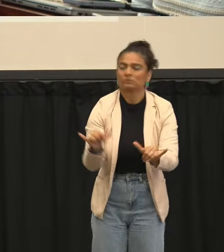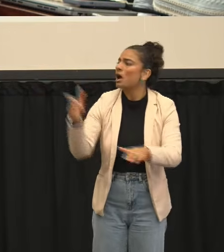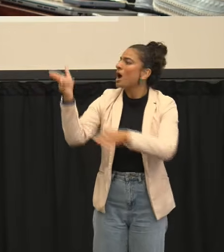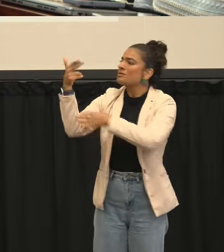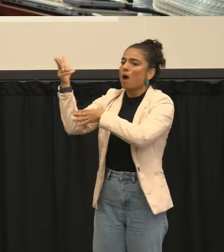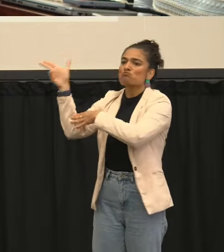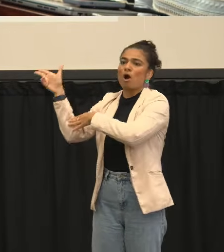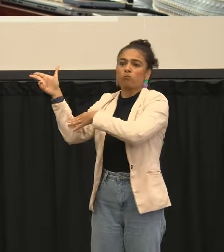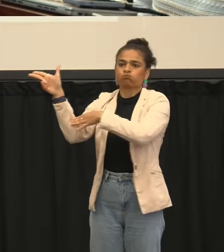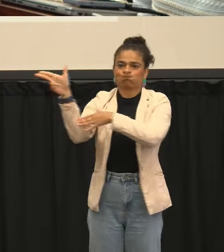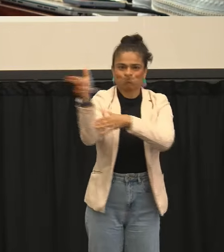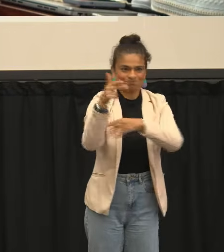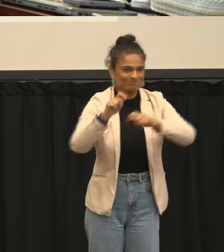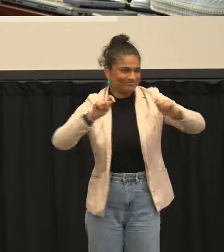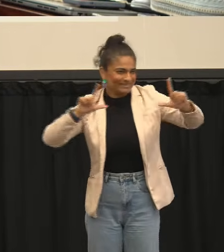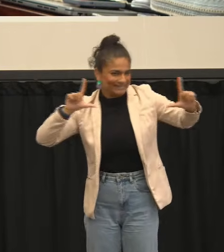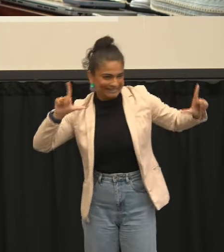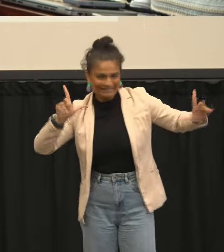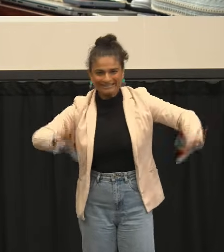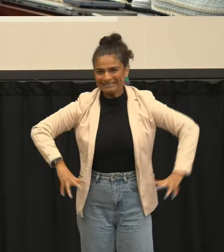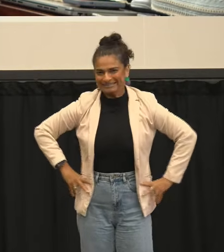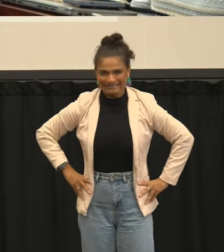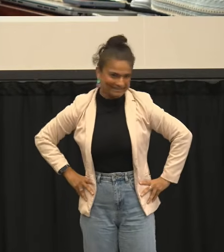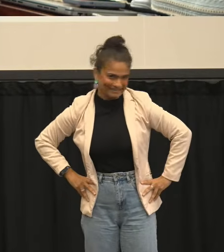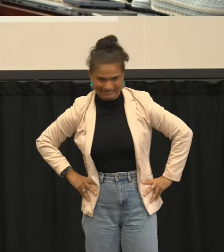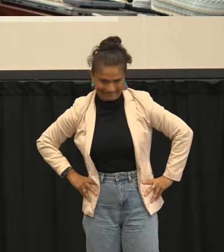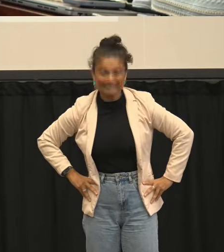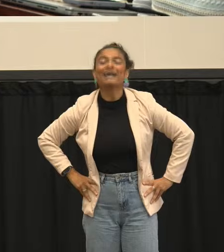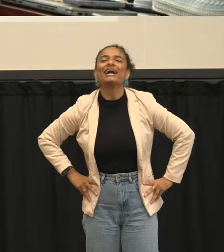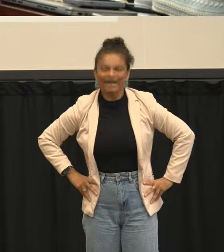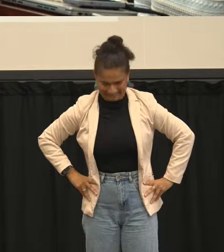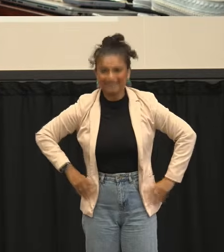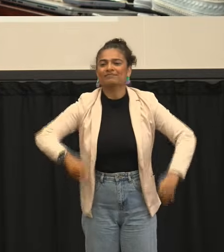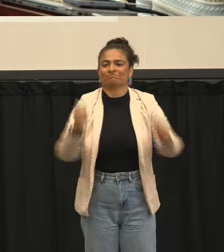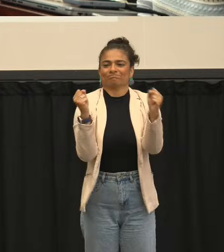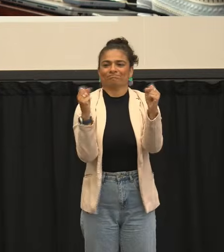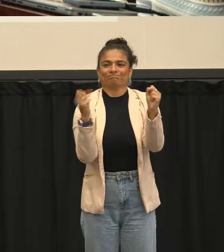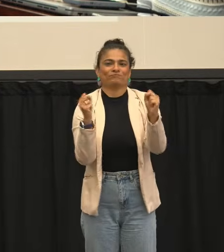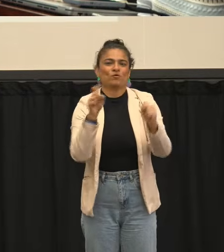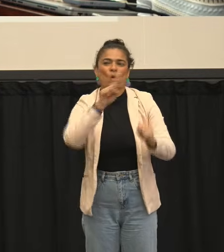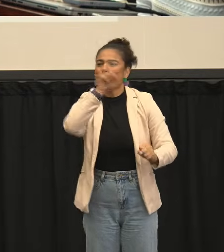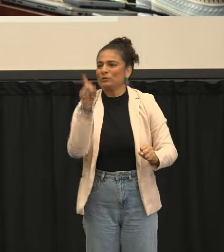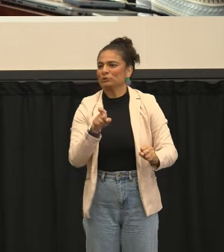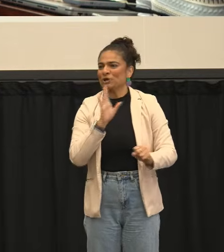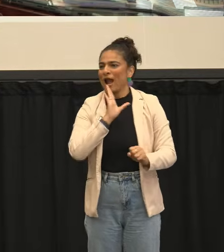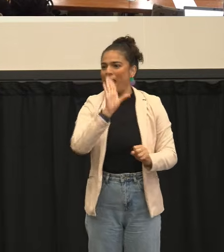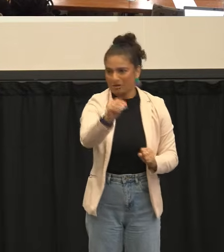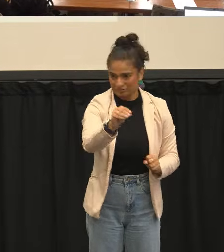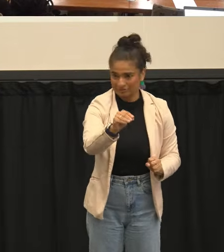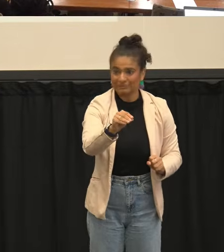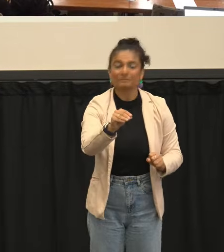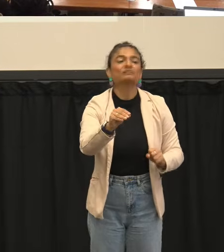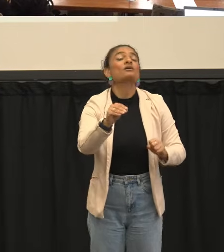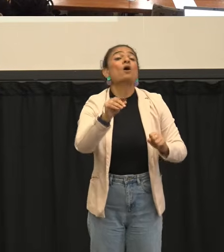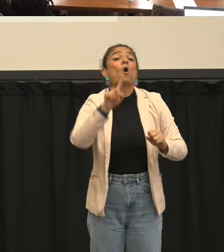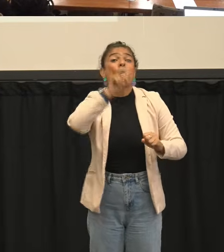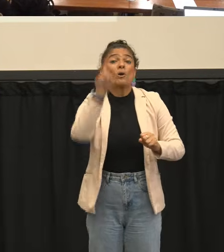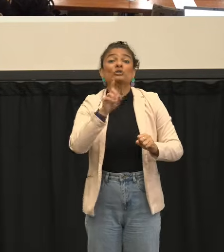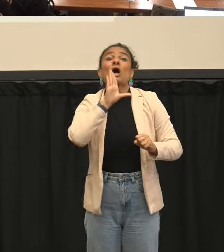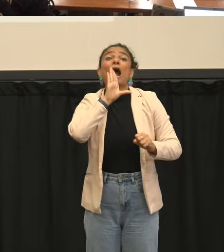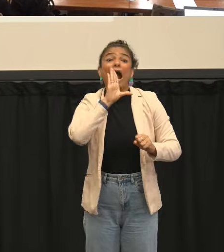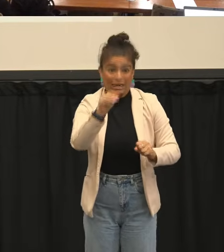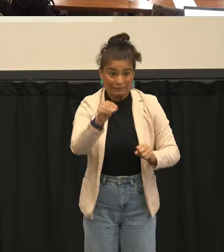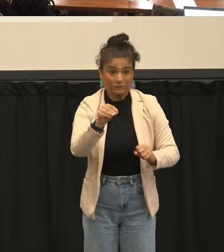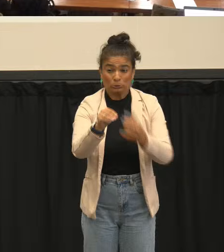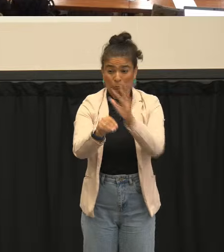We'll give you a moment to stand. Make sure the camera is pointed at you so that we can also make sure the interpreters are in place